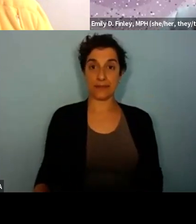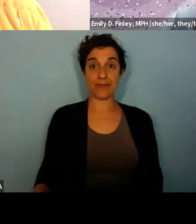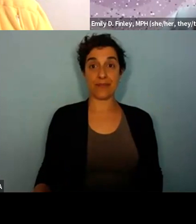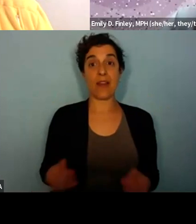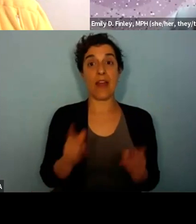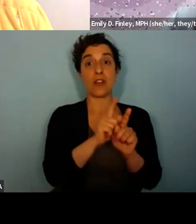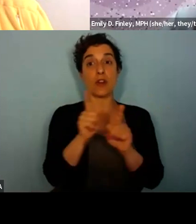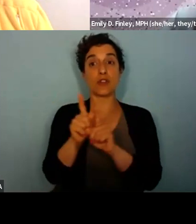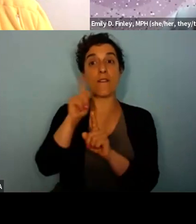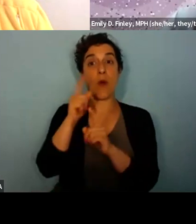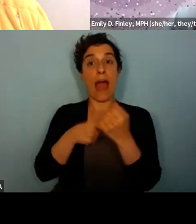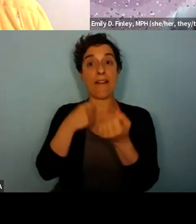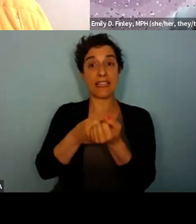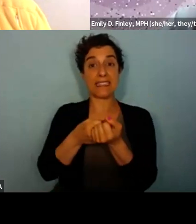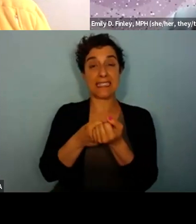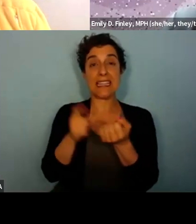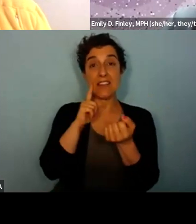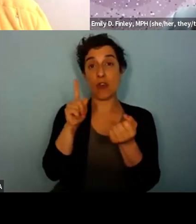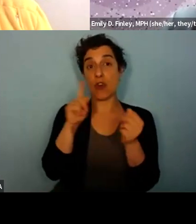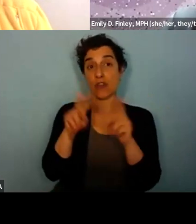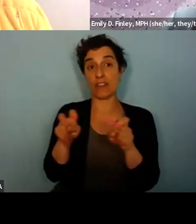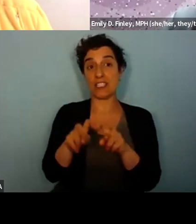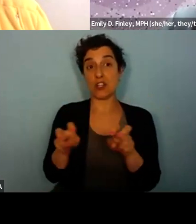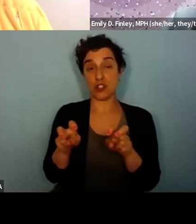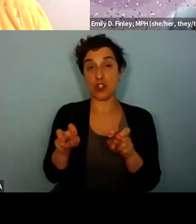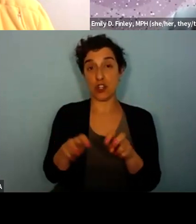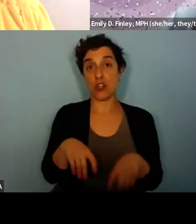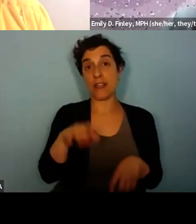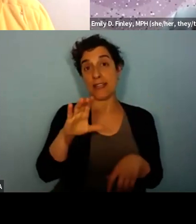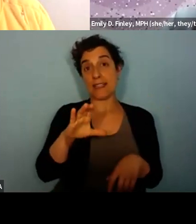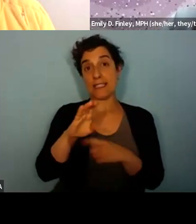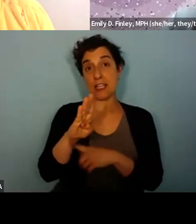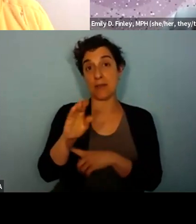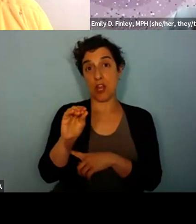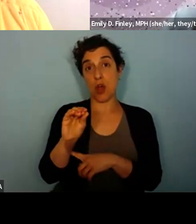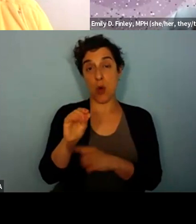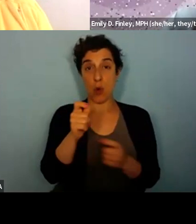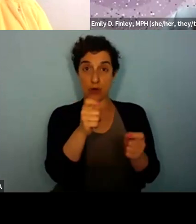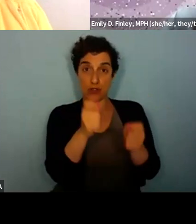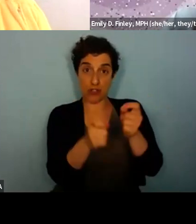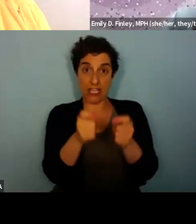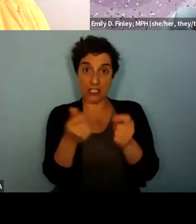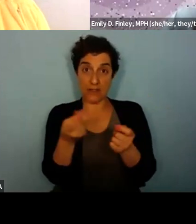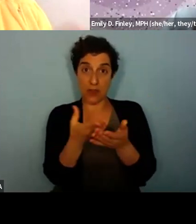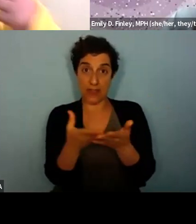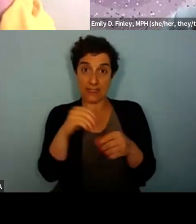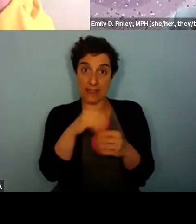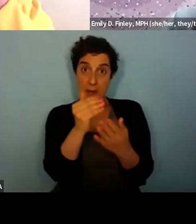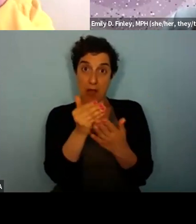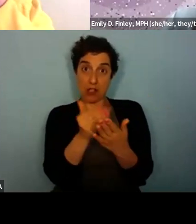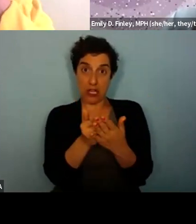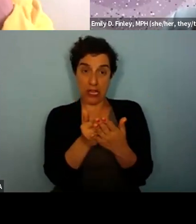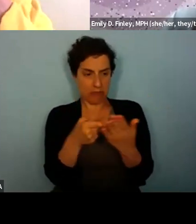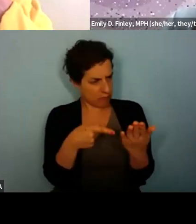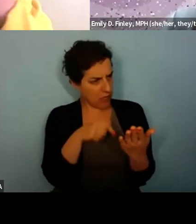advocacy for researchers in terms of when a CBO changes some things in their budget that maybe weren't in the